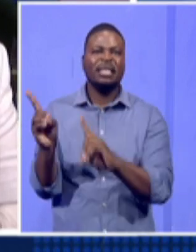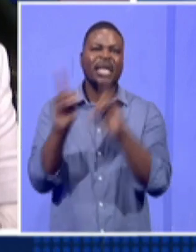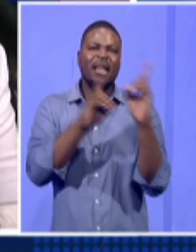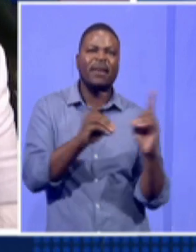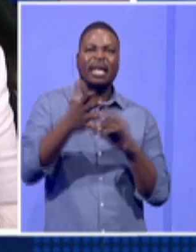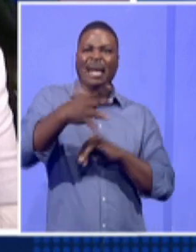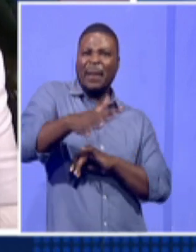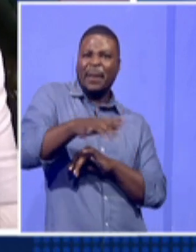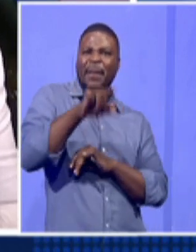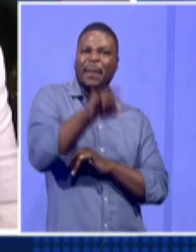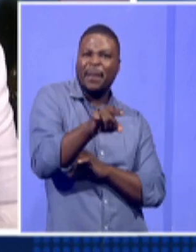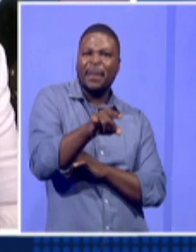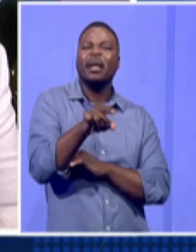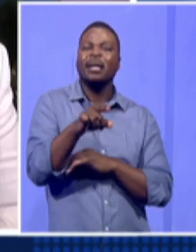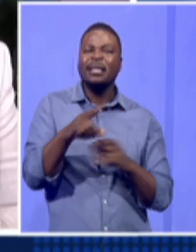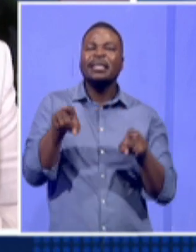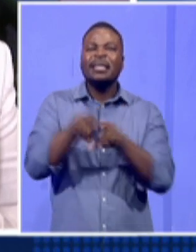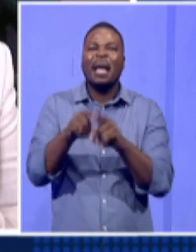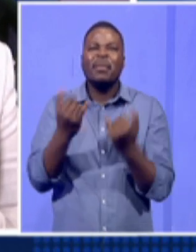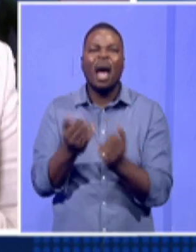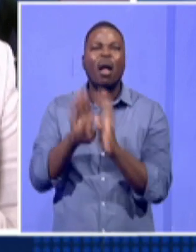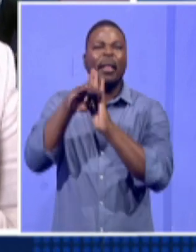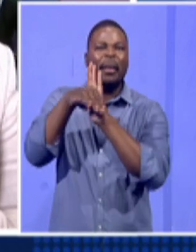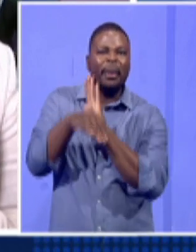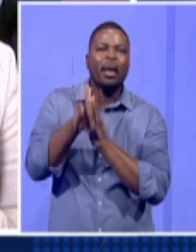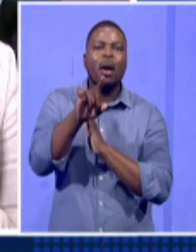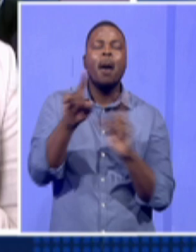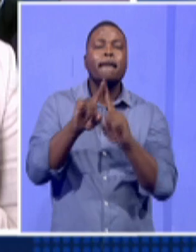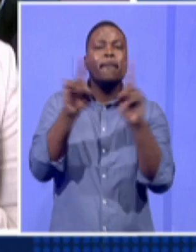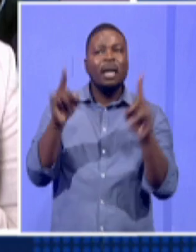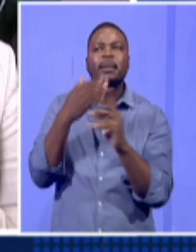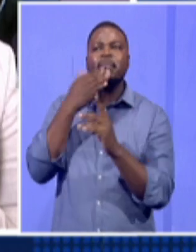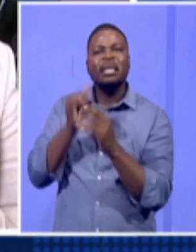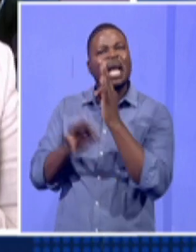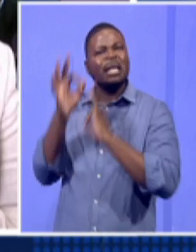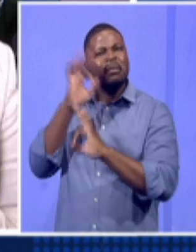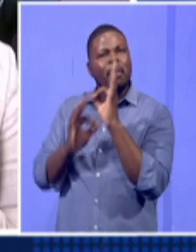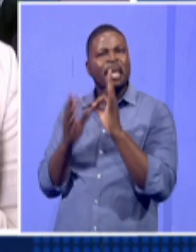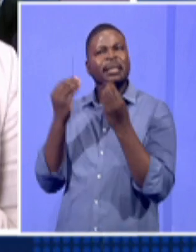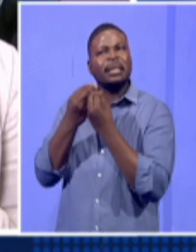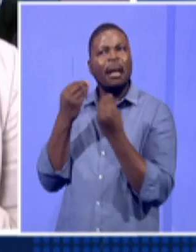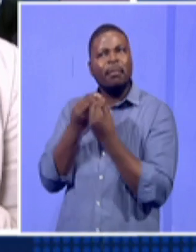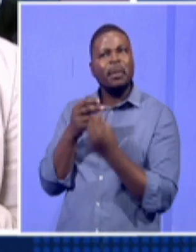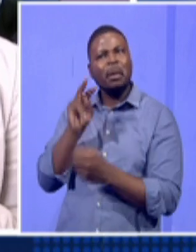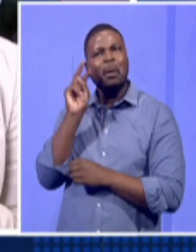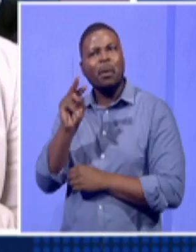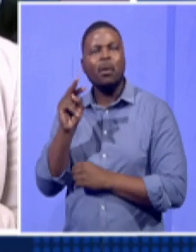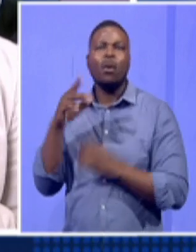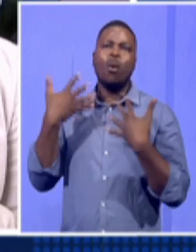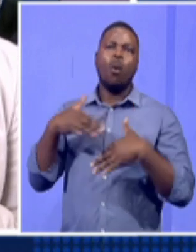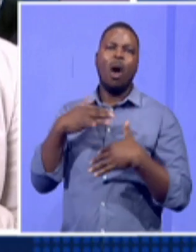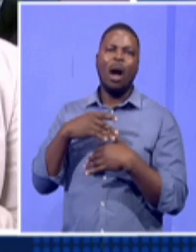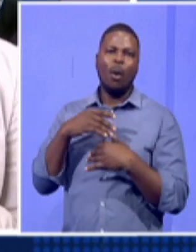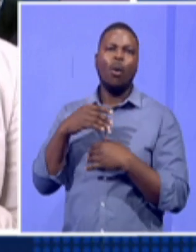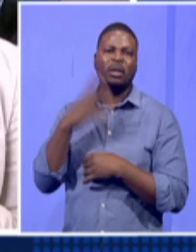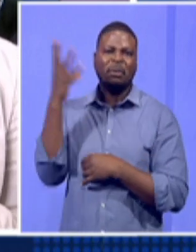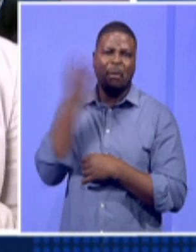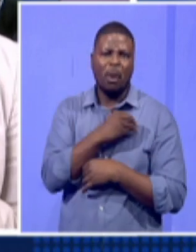everything that happens in today's life. So talk to us about some of the stands that you've seen and which ones actually stand out for